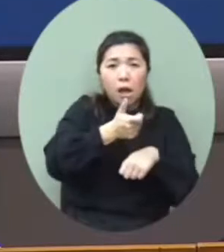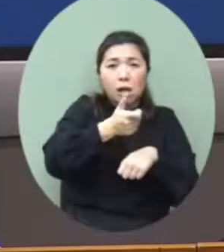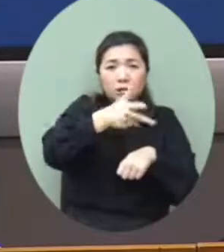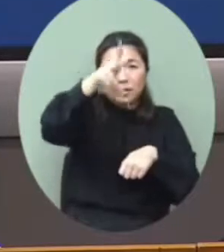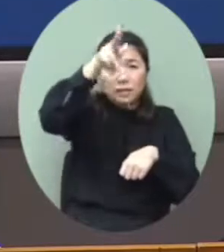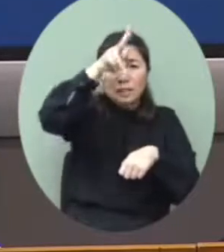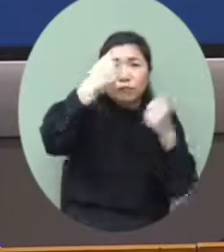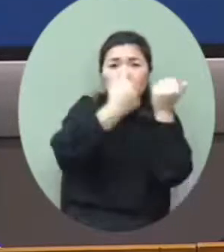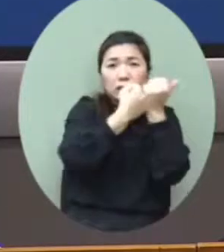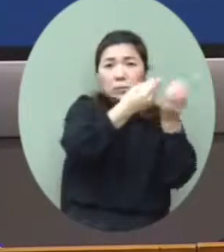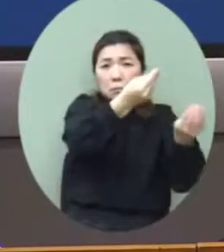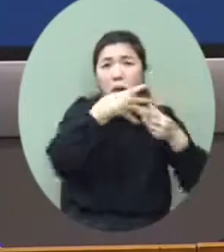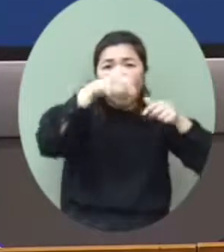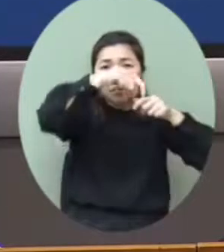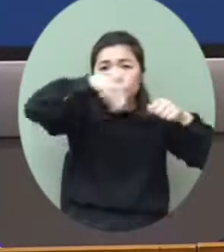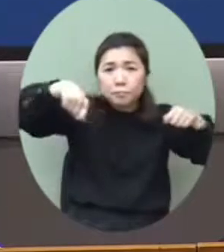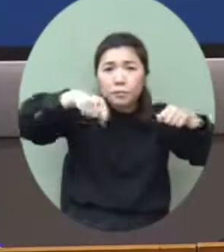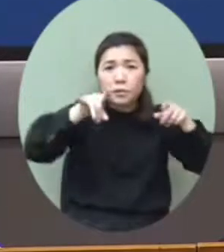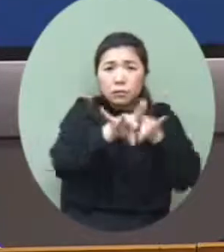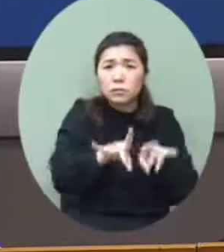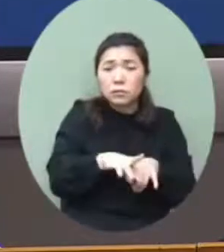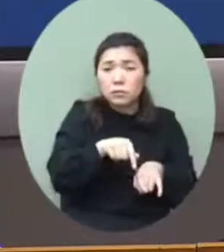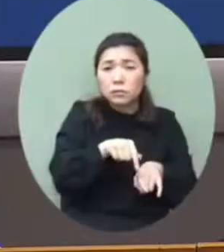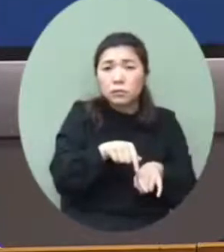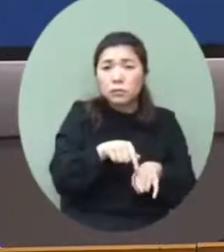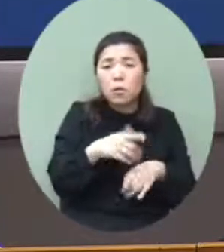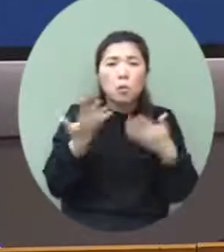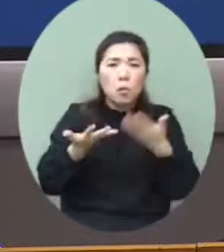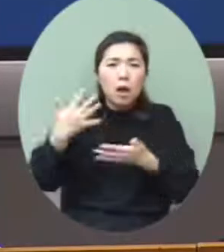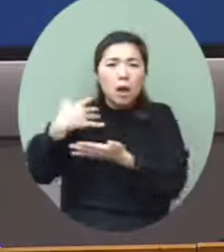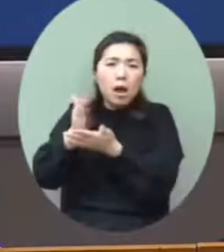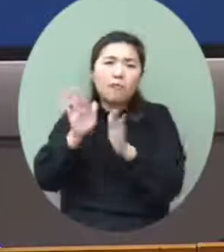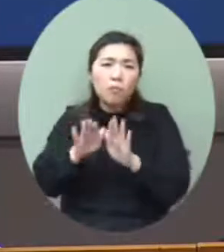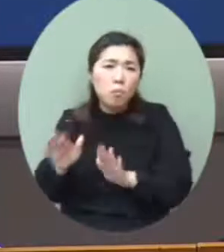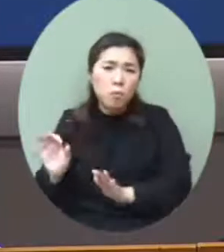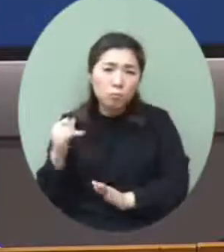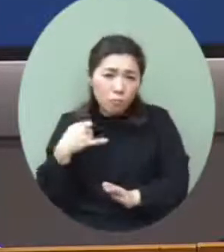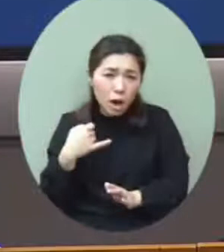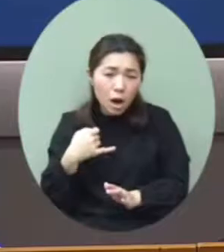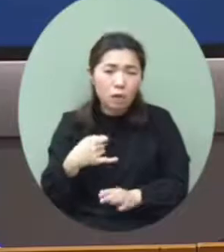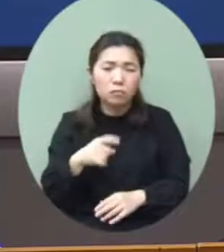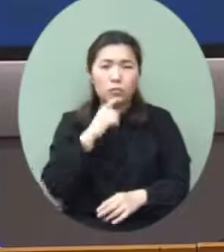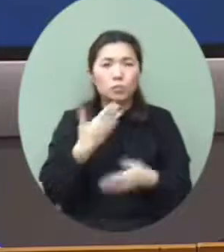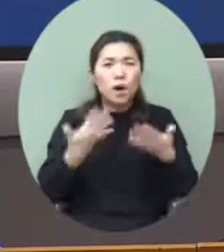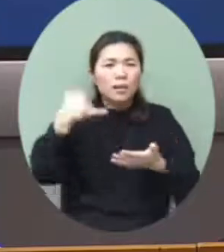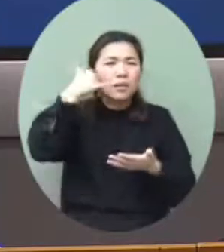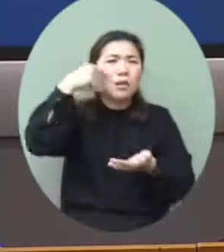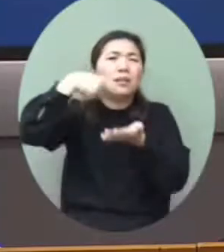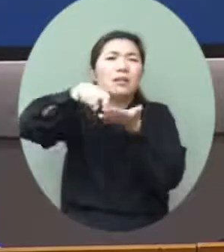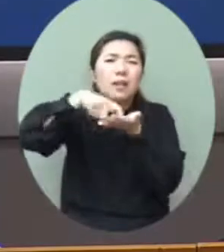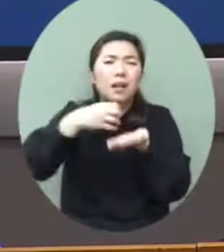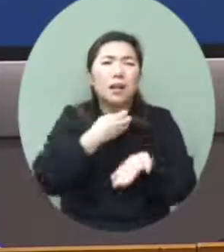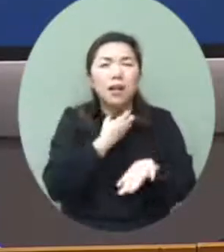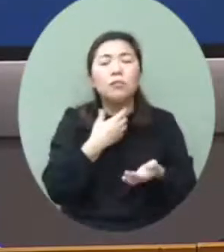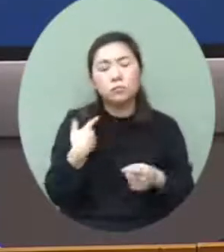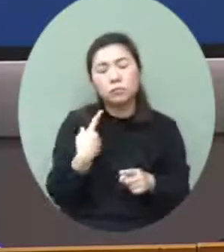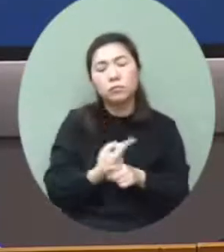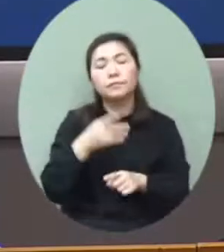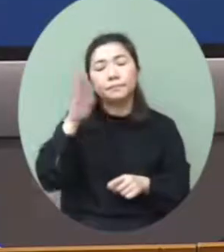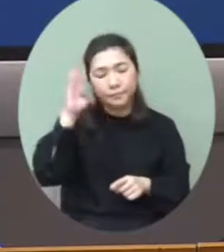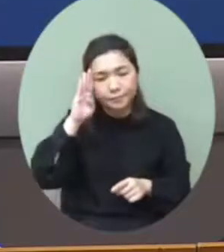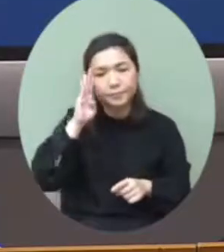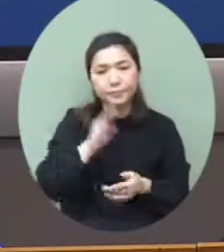tested positive patients and being isolated at home may not be able to receive